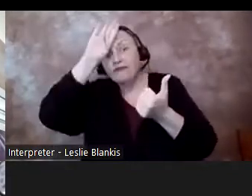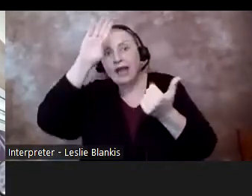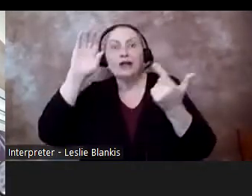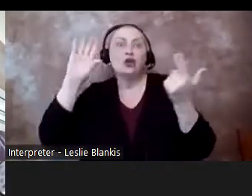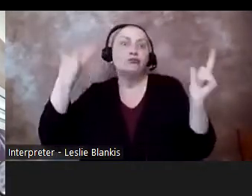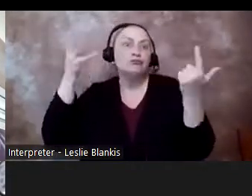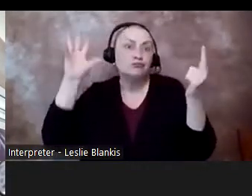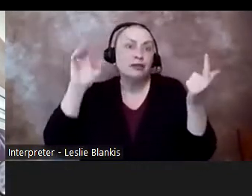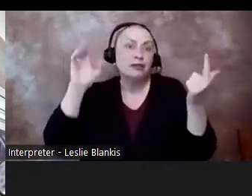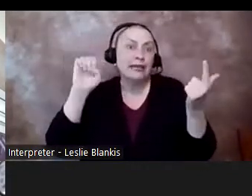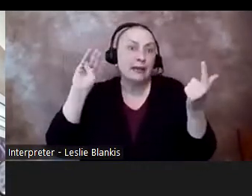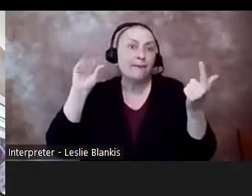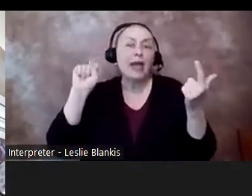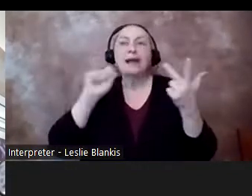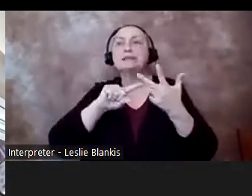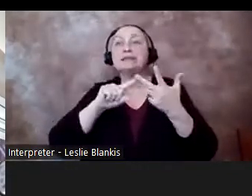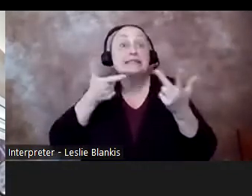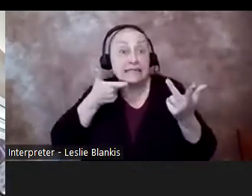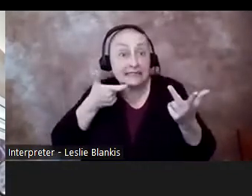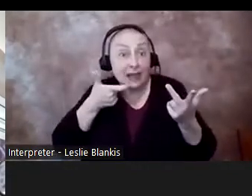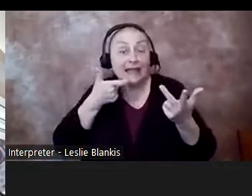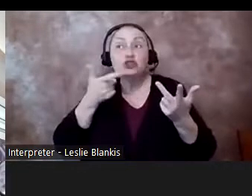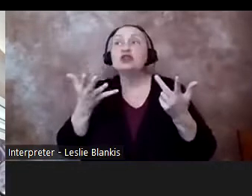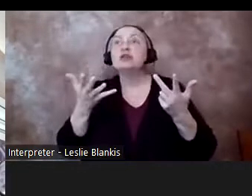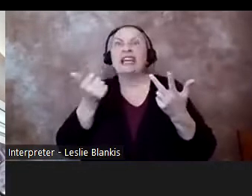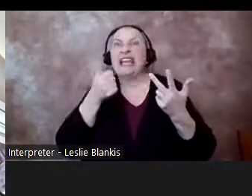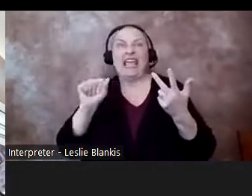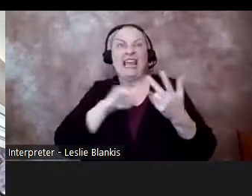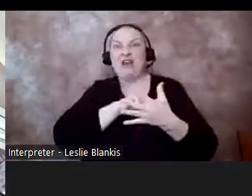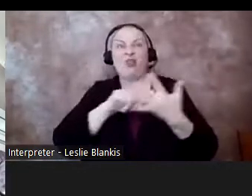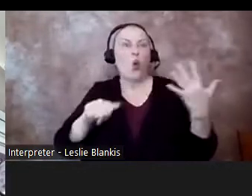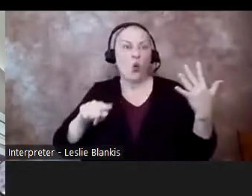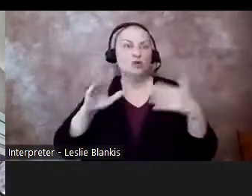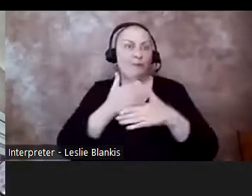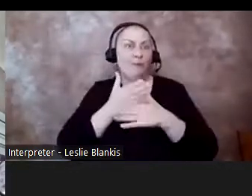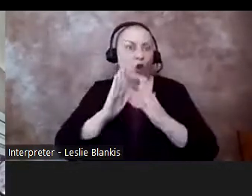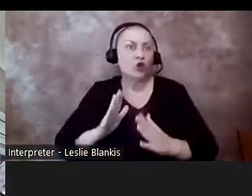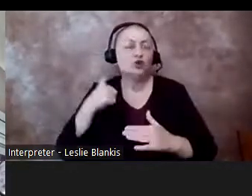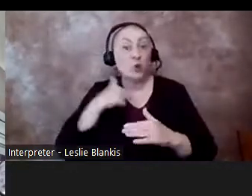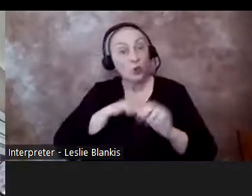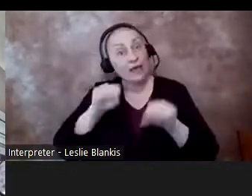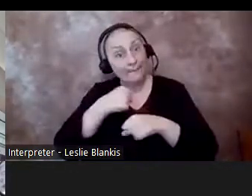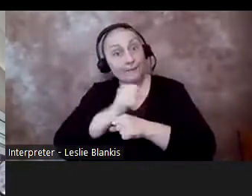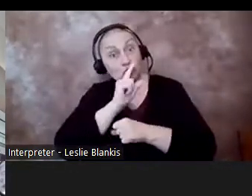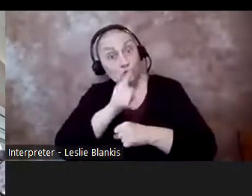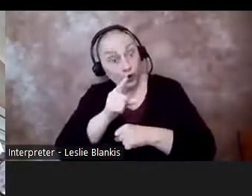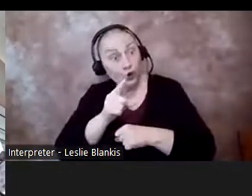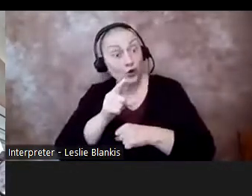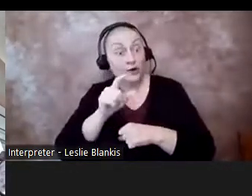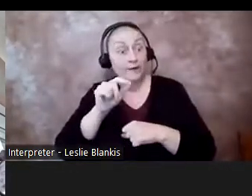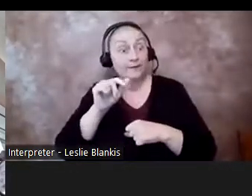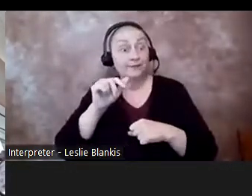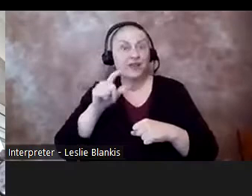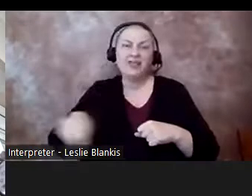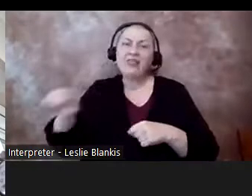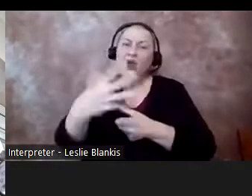EMS, dispatch, any of those partners, so that we could ensure that they're